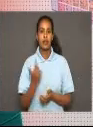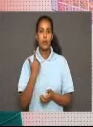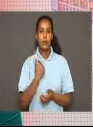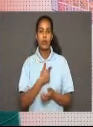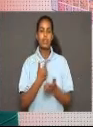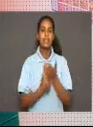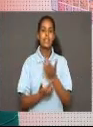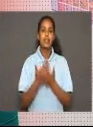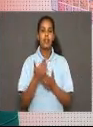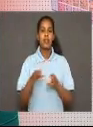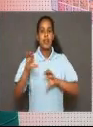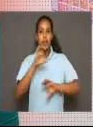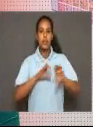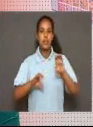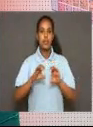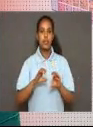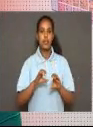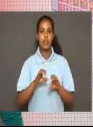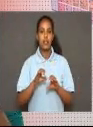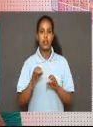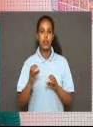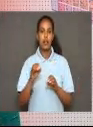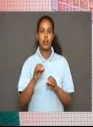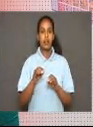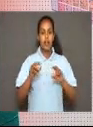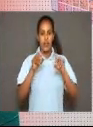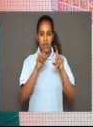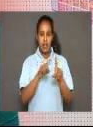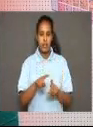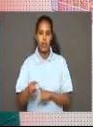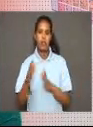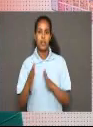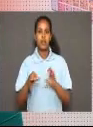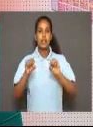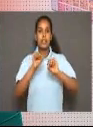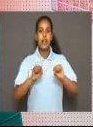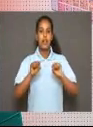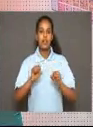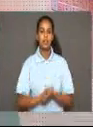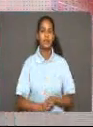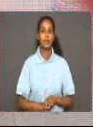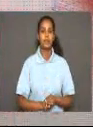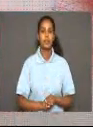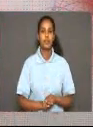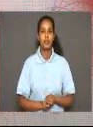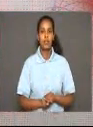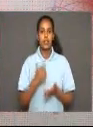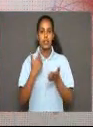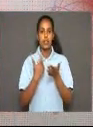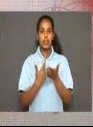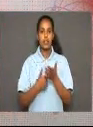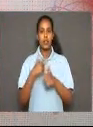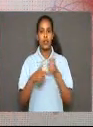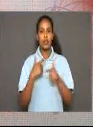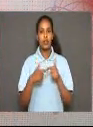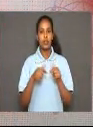will discuss chemistry as an experimental science. This is